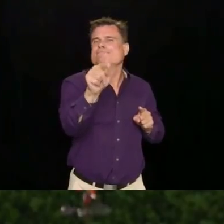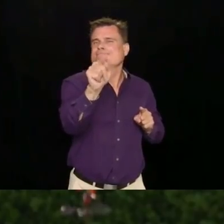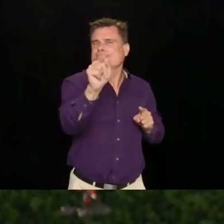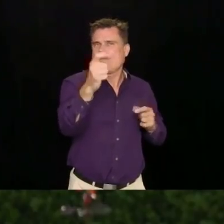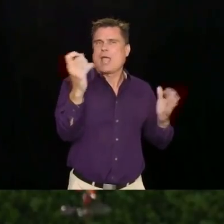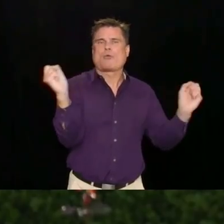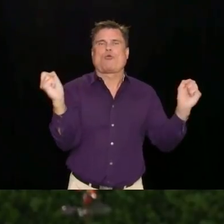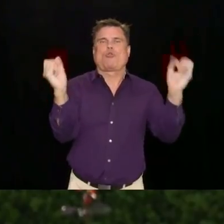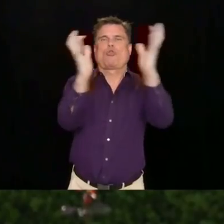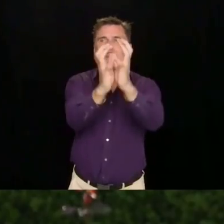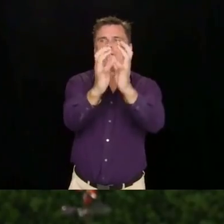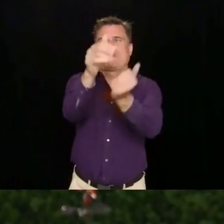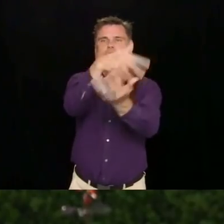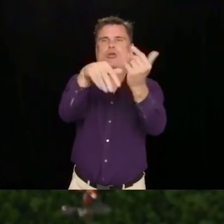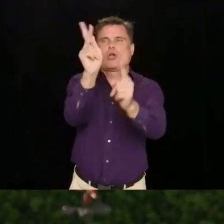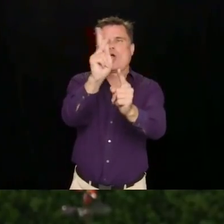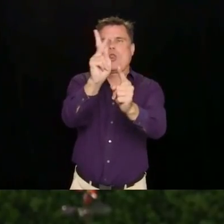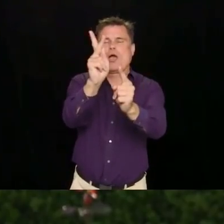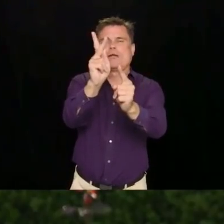it's important to recognize,